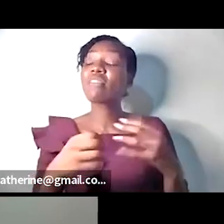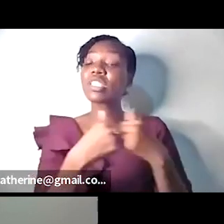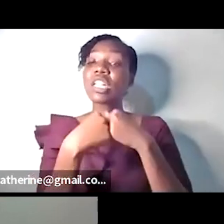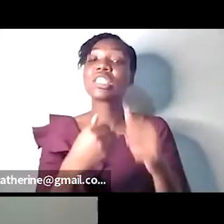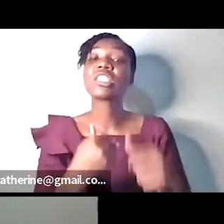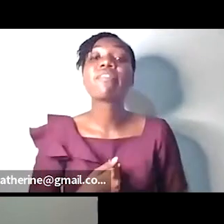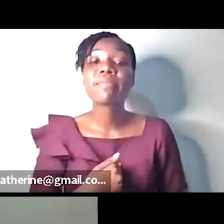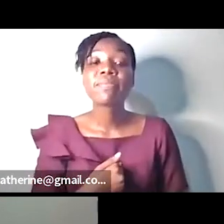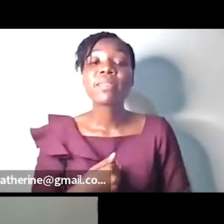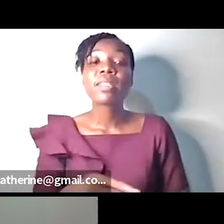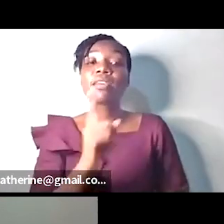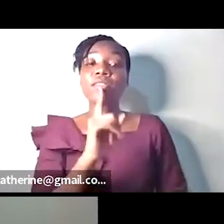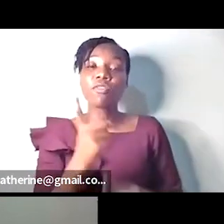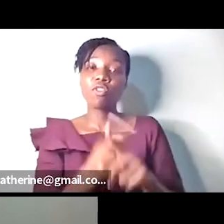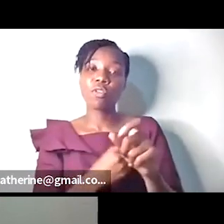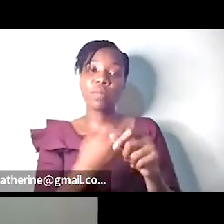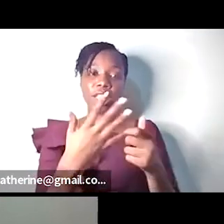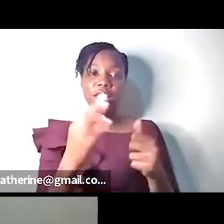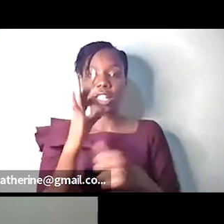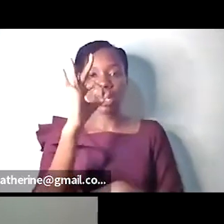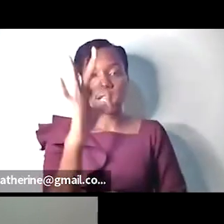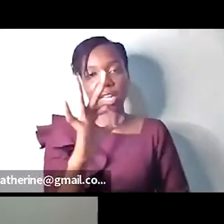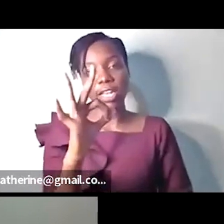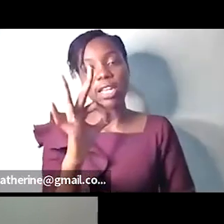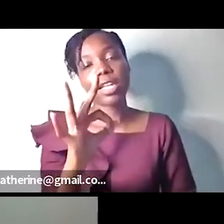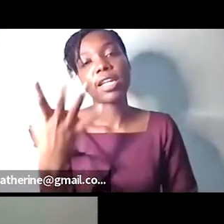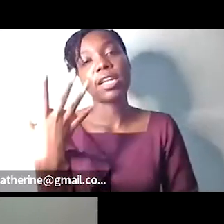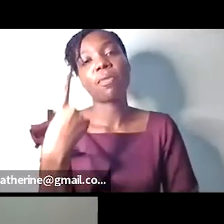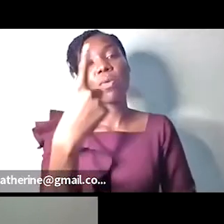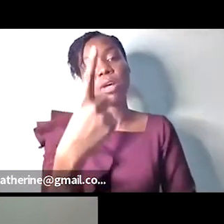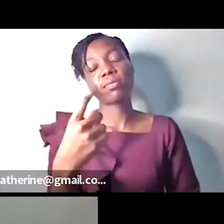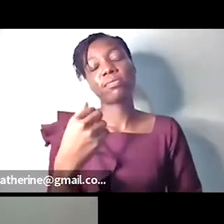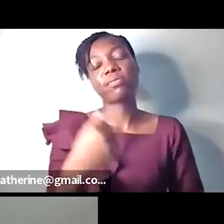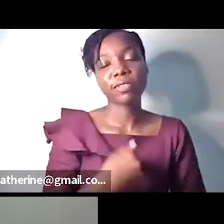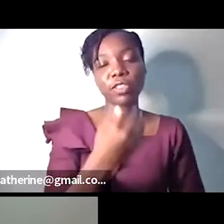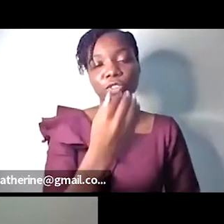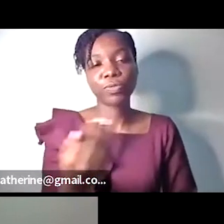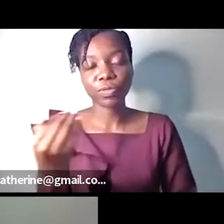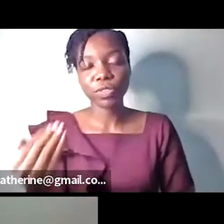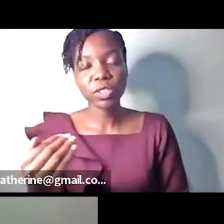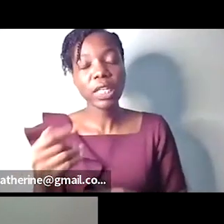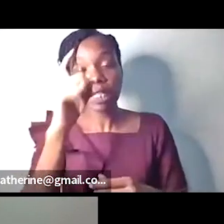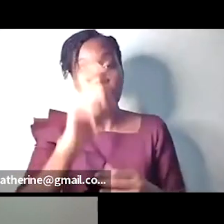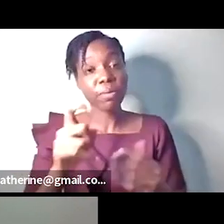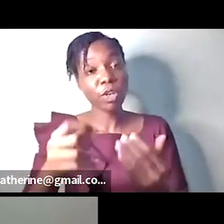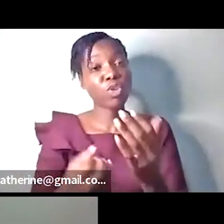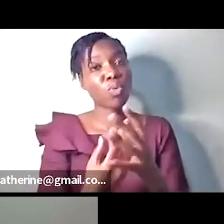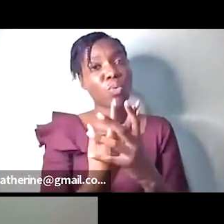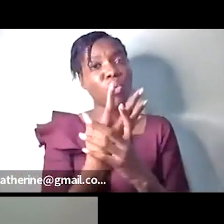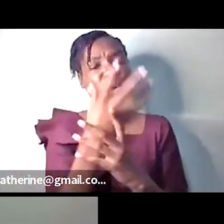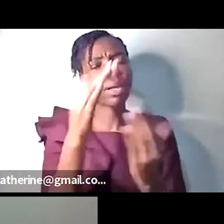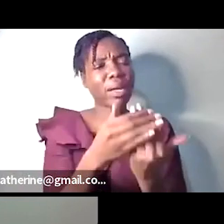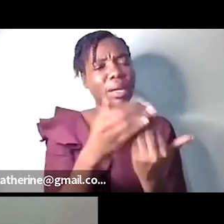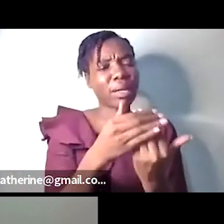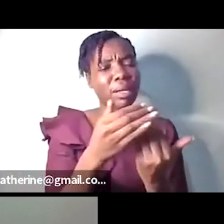3 things. Number 1, your childhood upbringing, all right? Number 2, your relationship